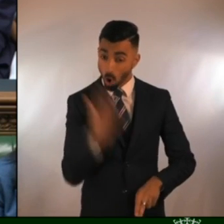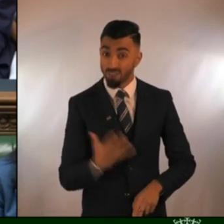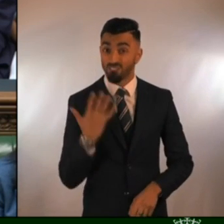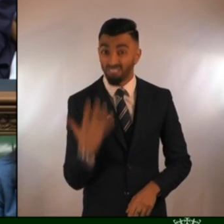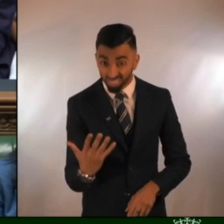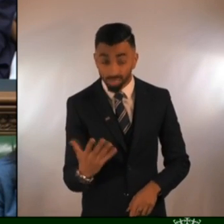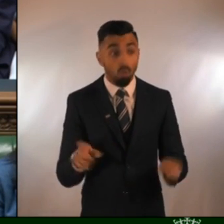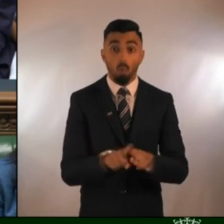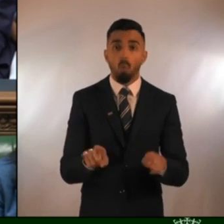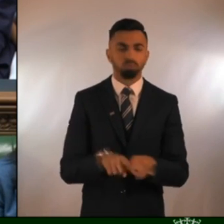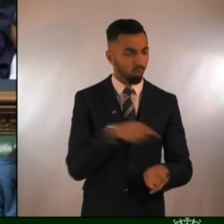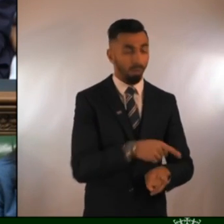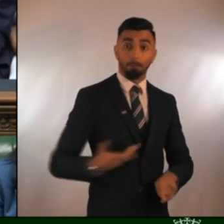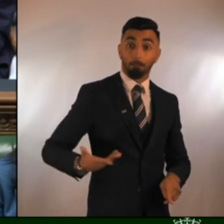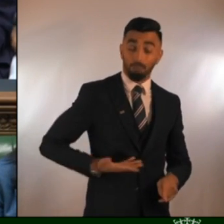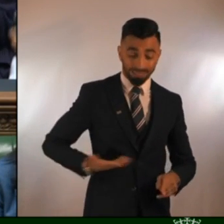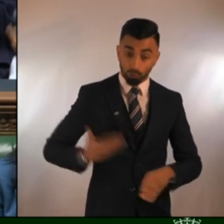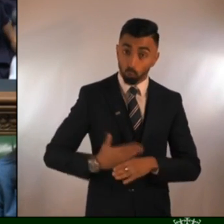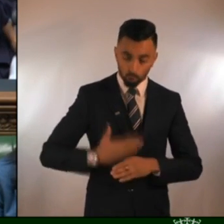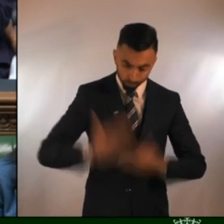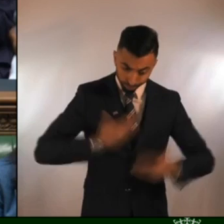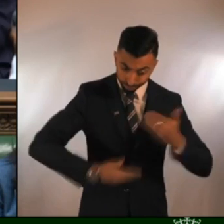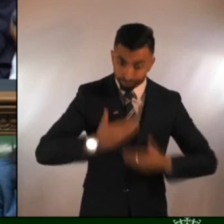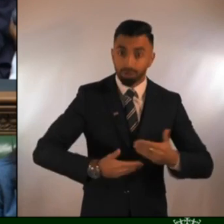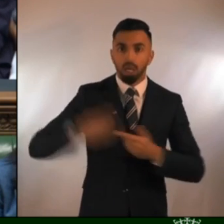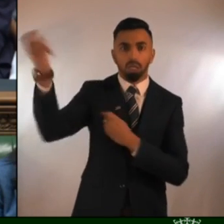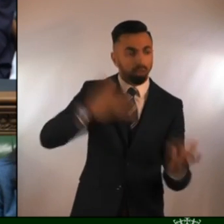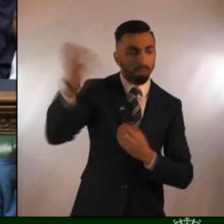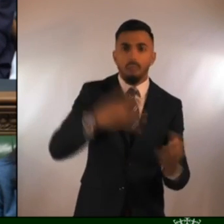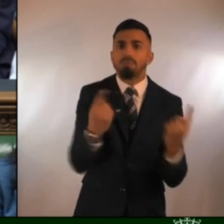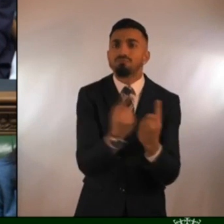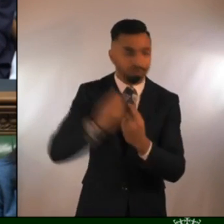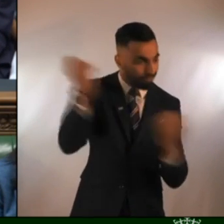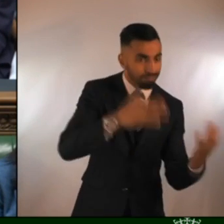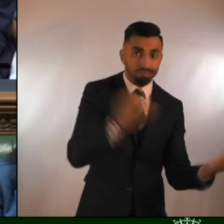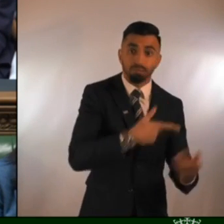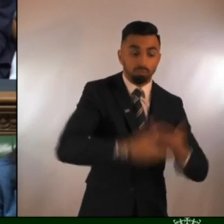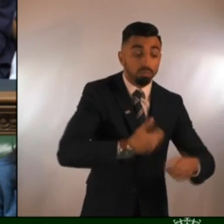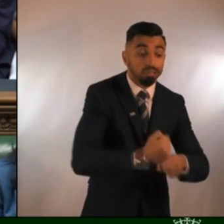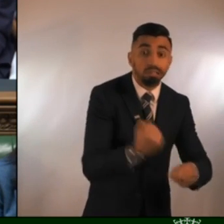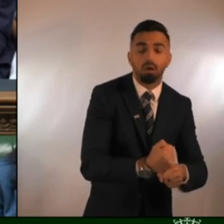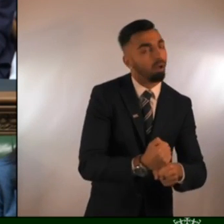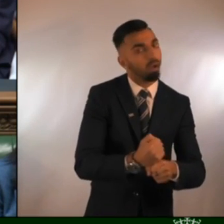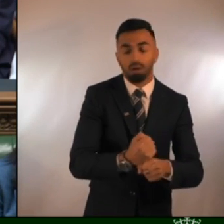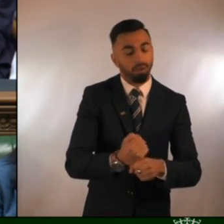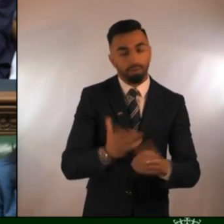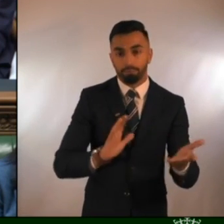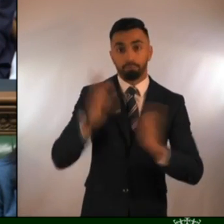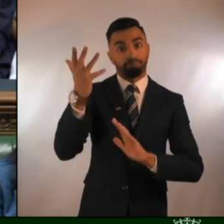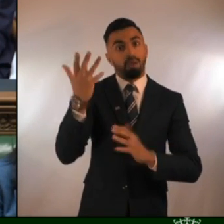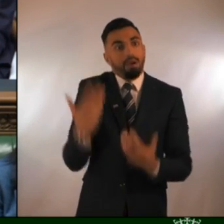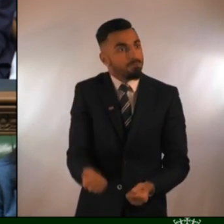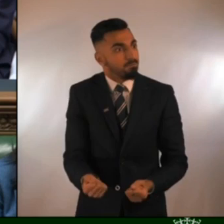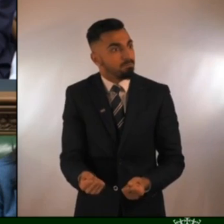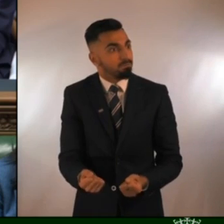globe. This combination of people being unable to work and businesses being unable to access goods